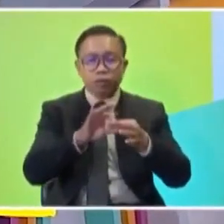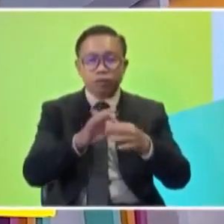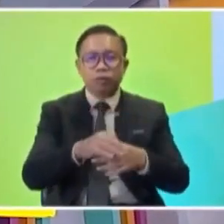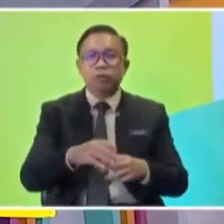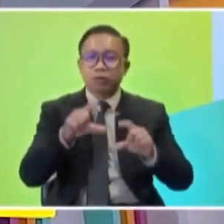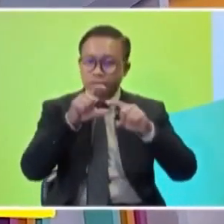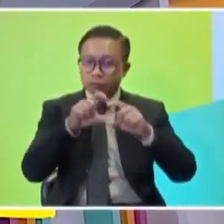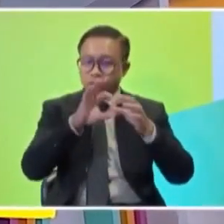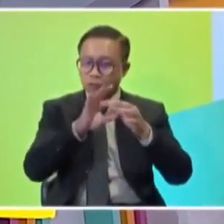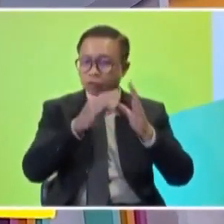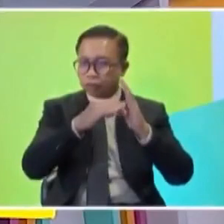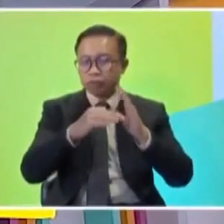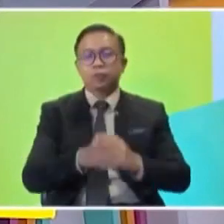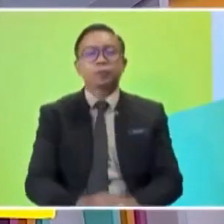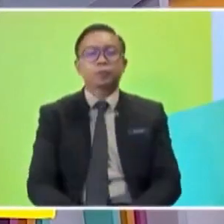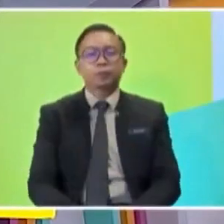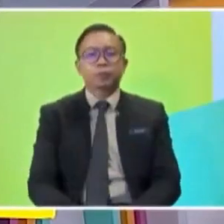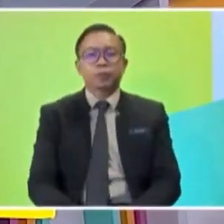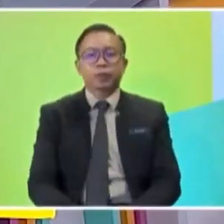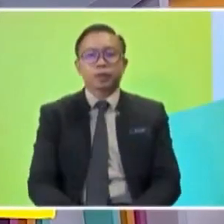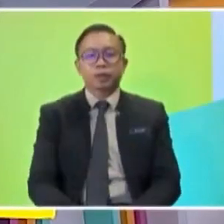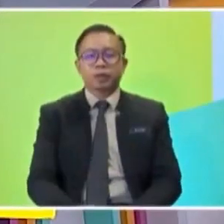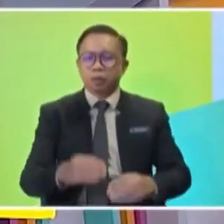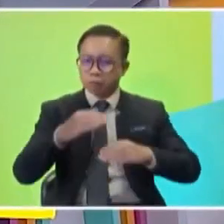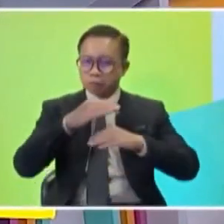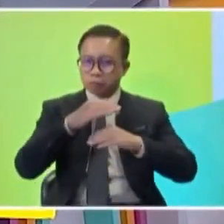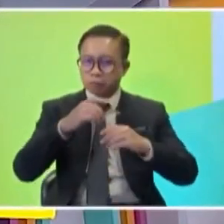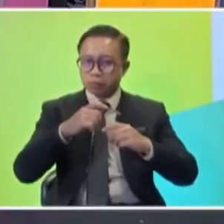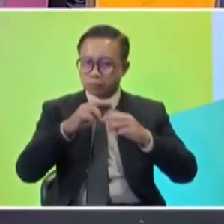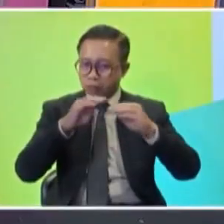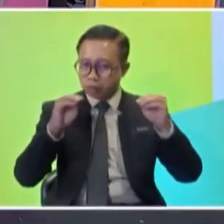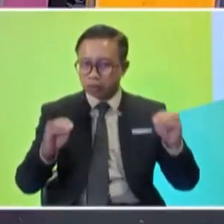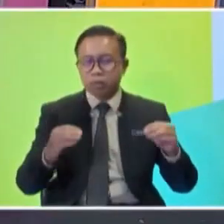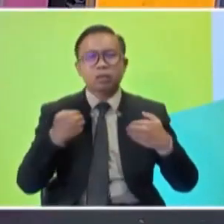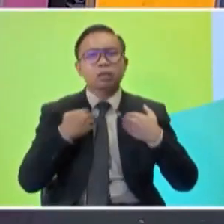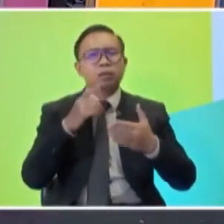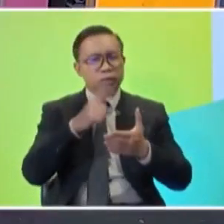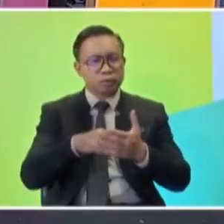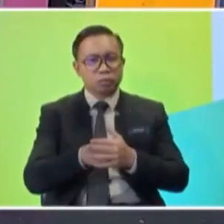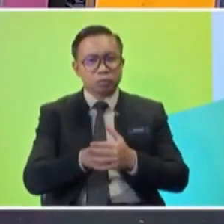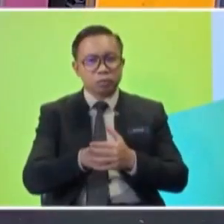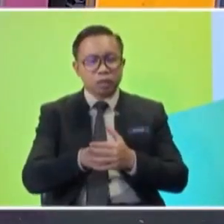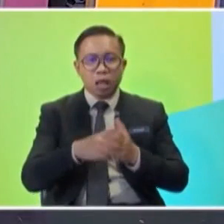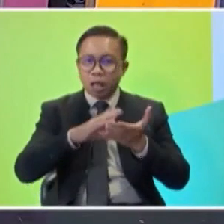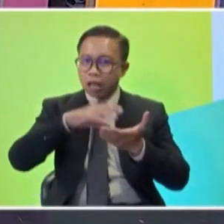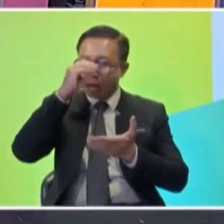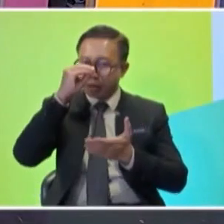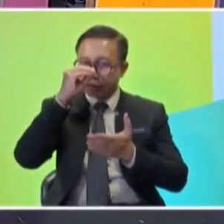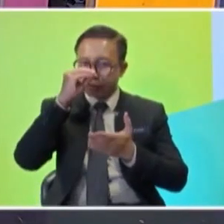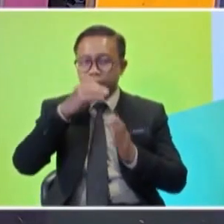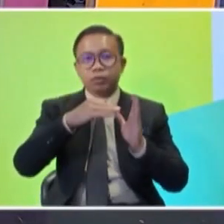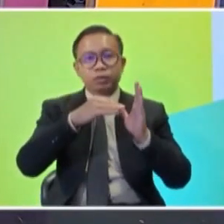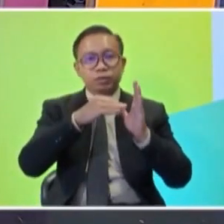segment, I see some beakers on the table. Yes. Are we doing some experiment? Exactly. We're going to learn division today, which